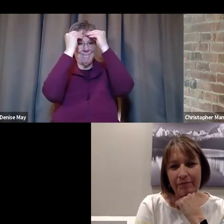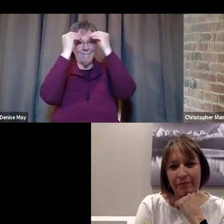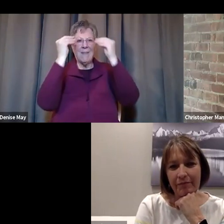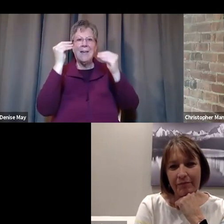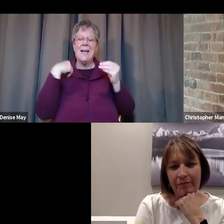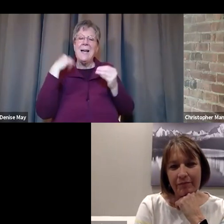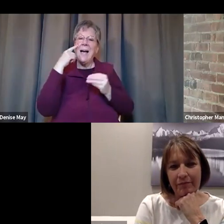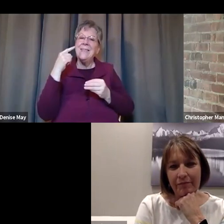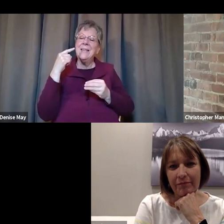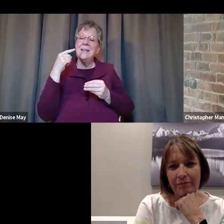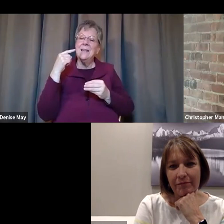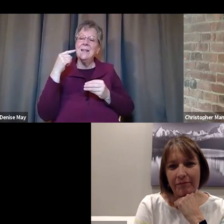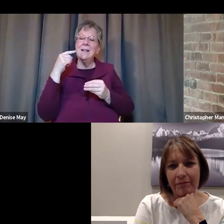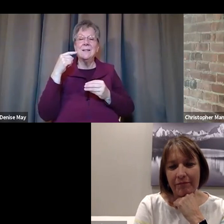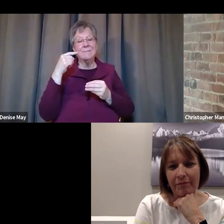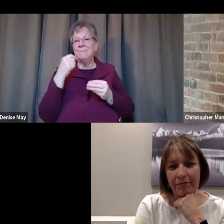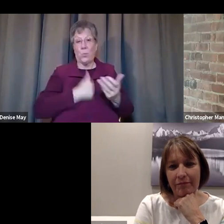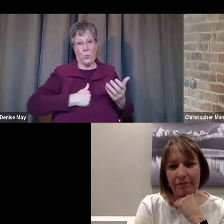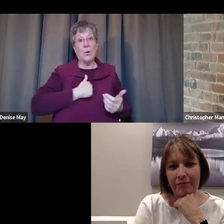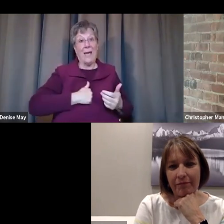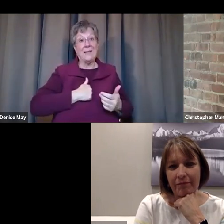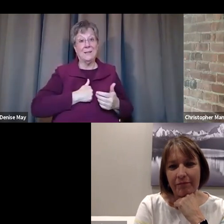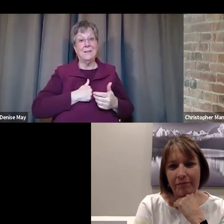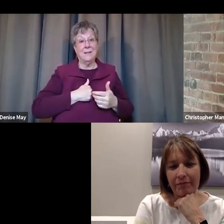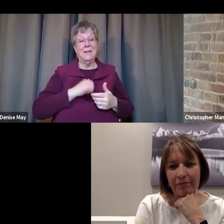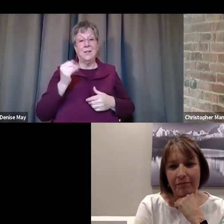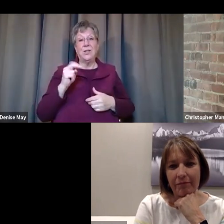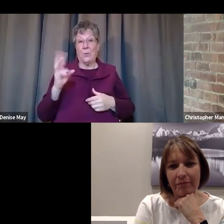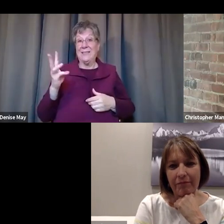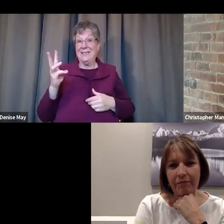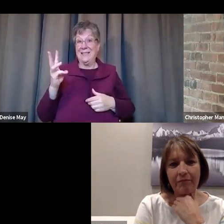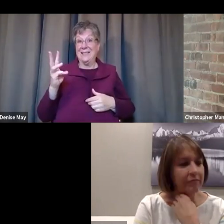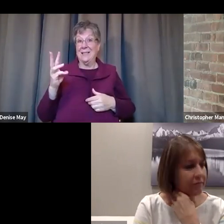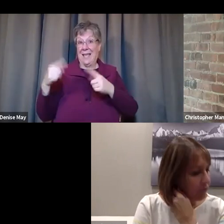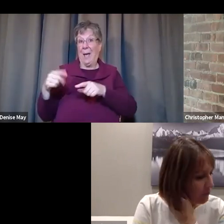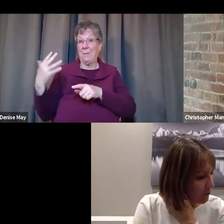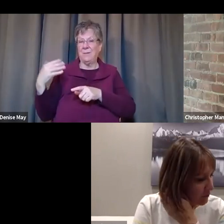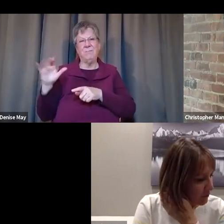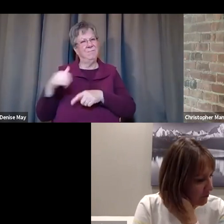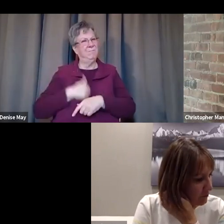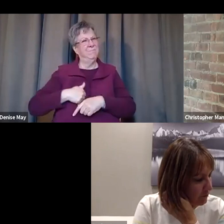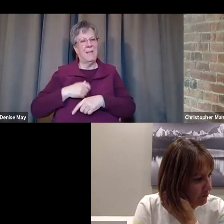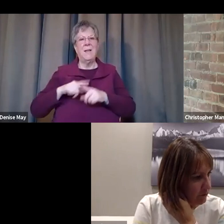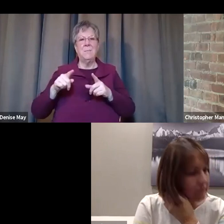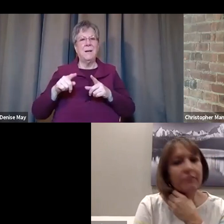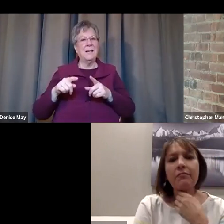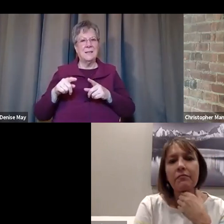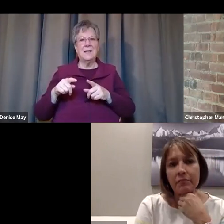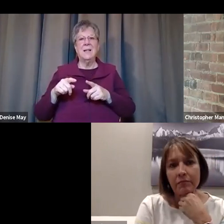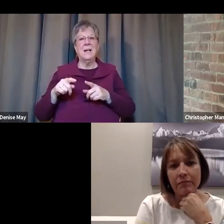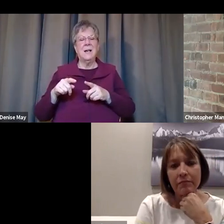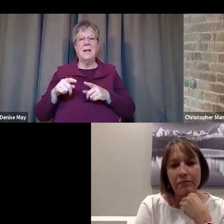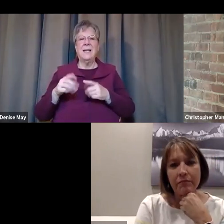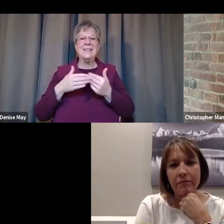I think as regrettable as the actions of January 6th were, I think it's easy to play a thought exercise, which is